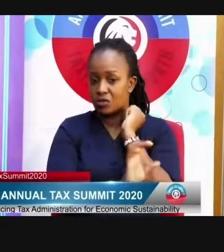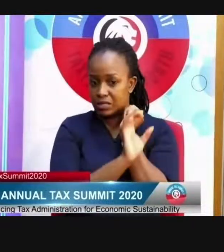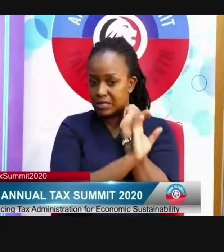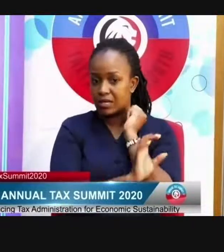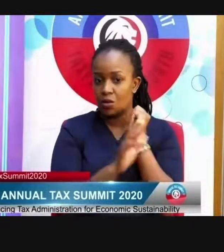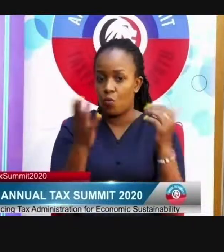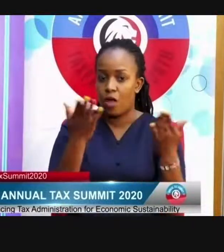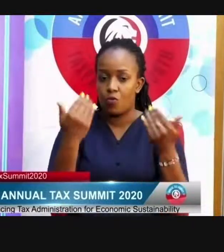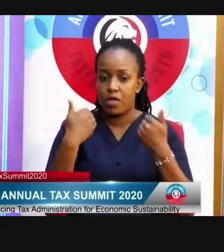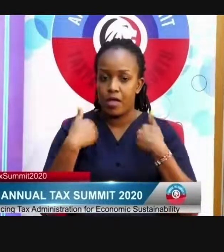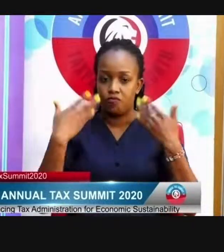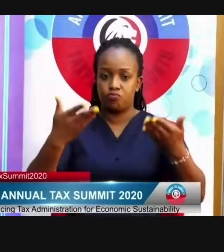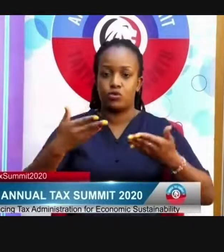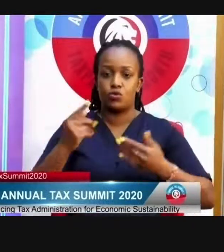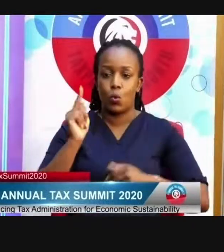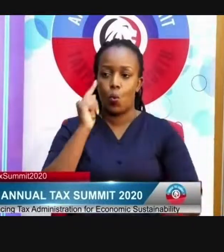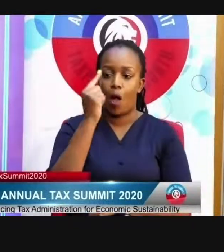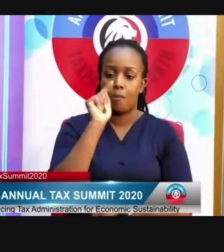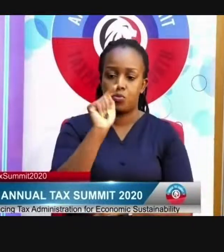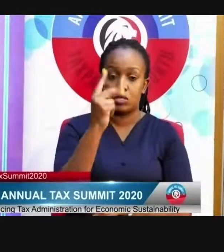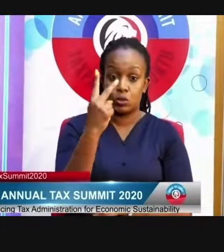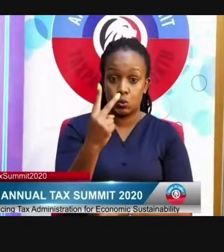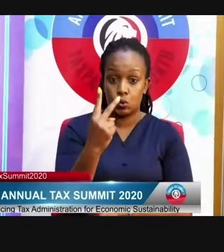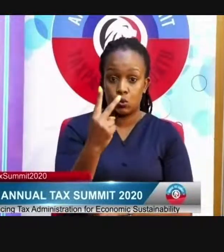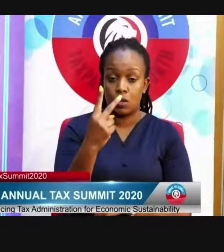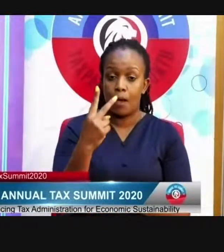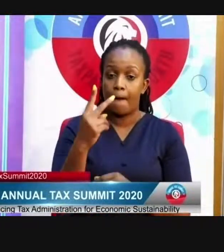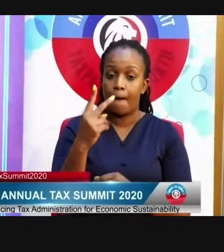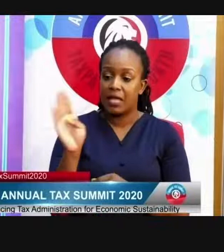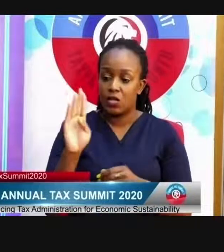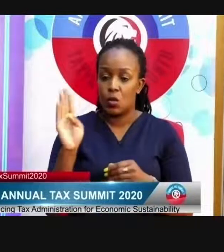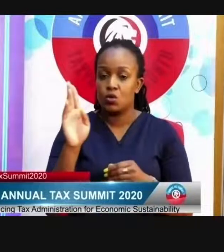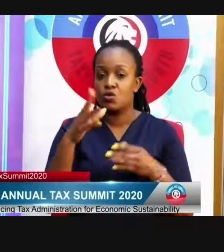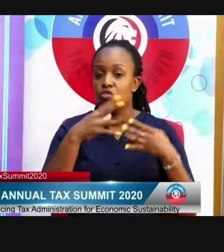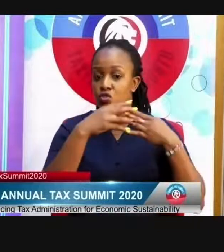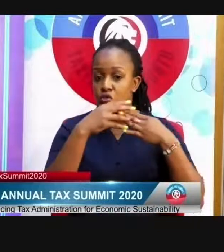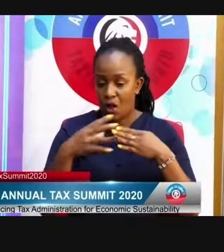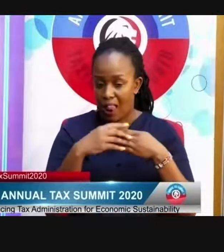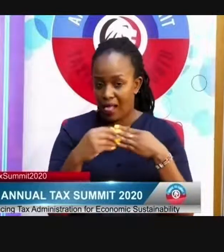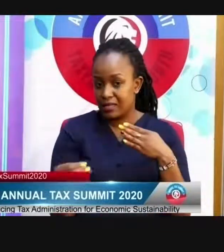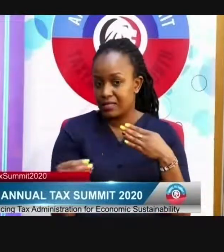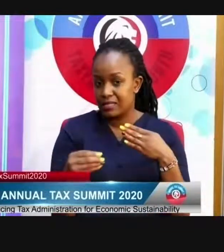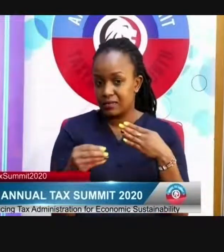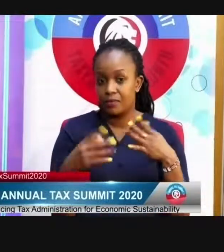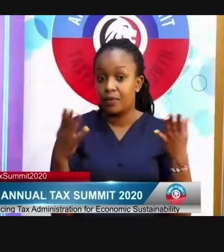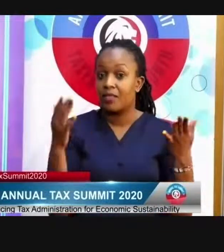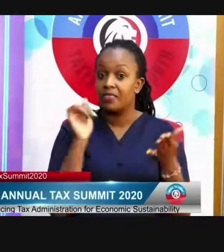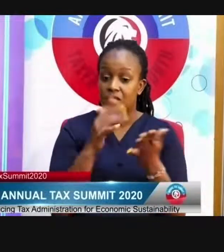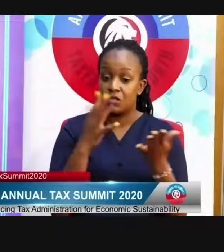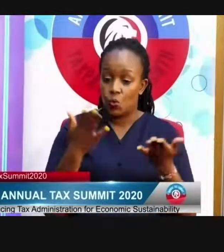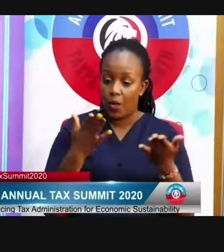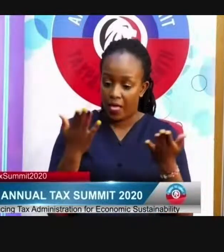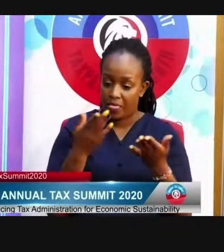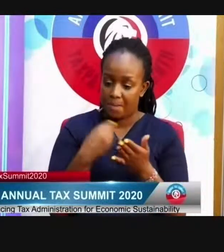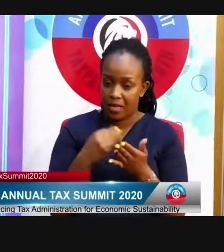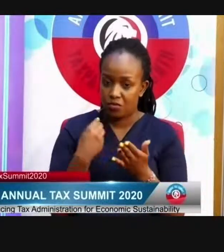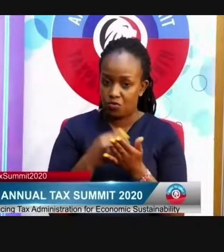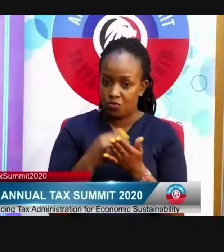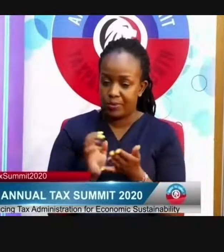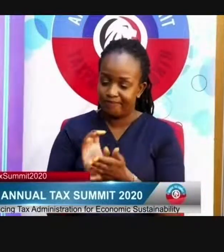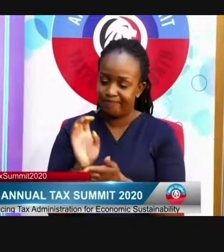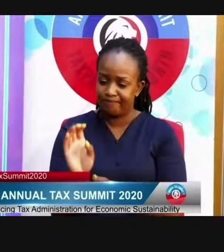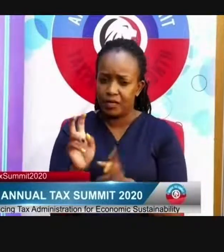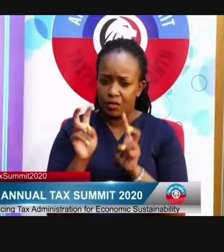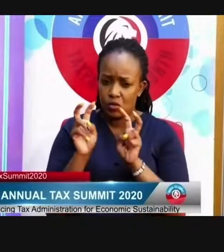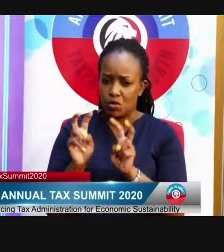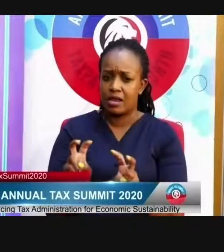billion in tax assessments over the past 4 years, that is where the money is going to lie. Looking at property taxes, the